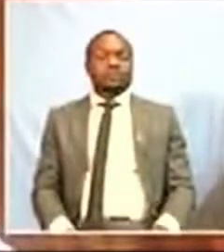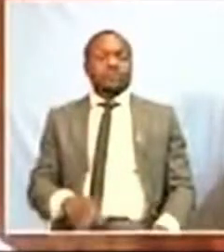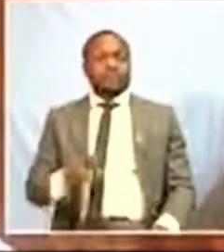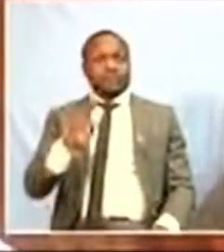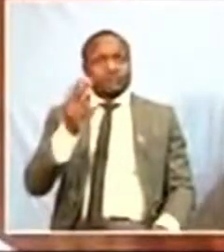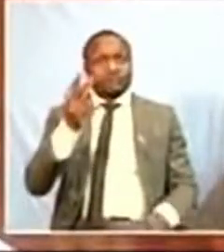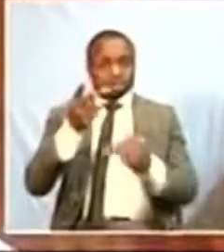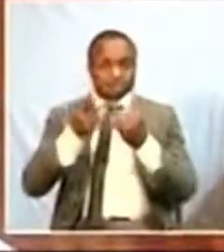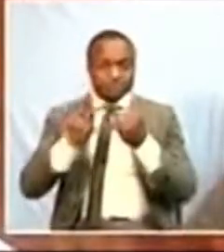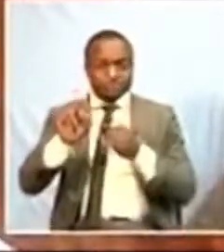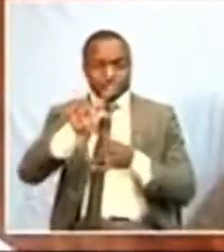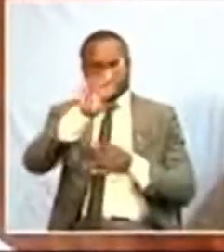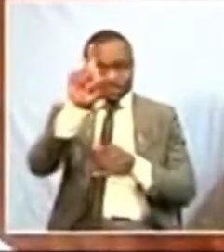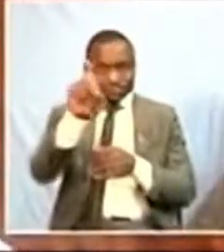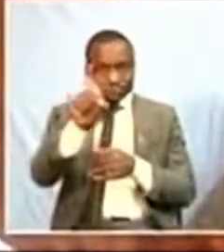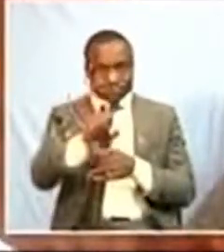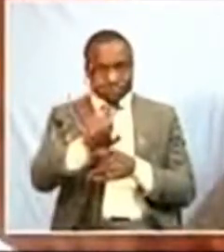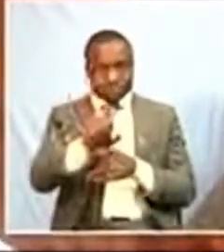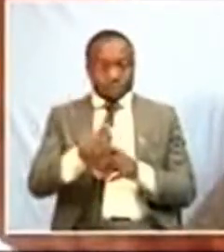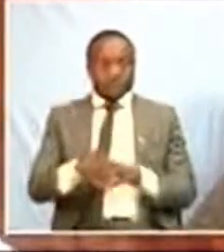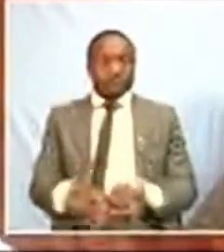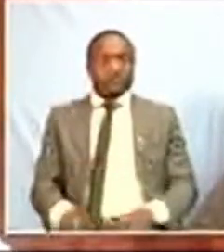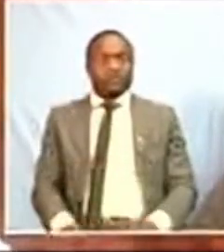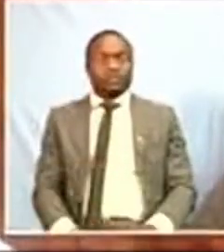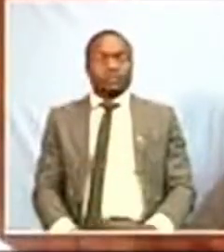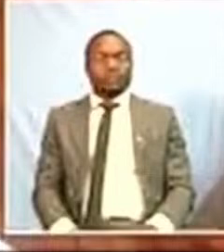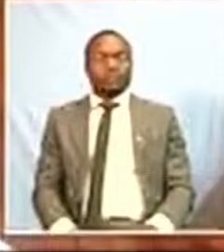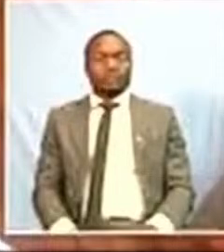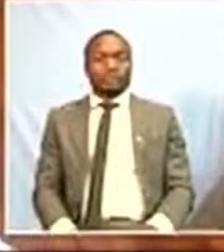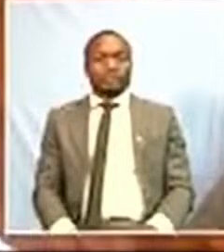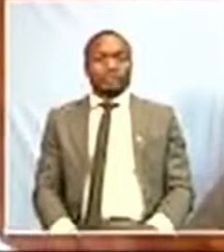to part this of the as question? the guidance, Chair. Yes.